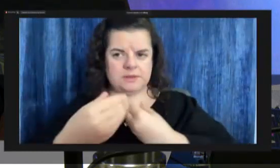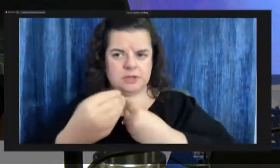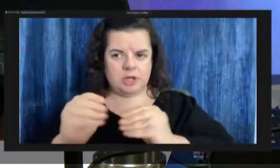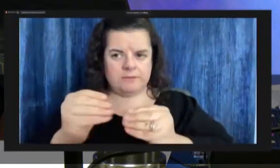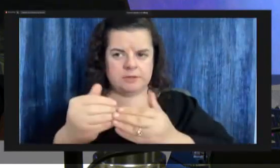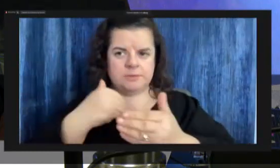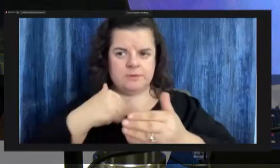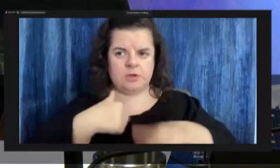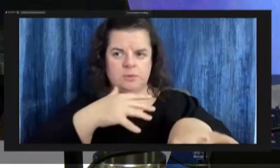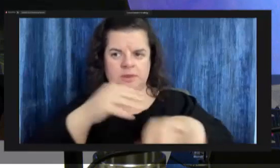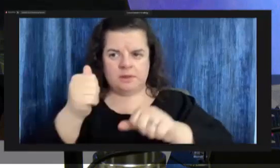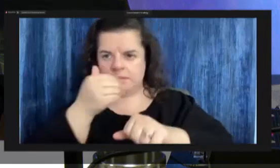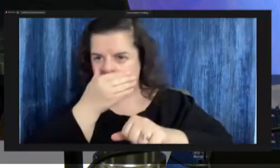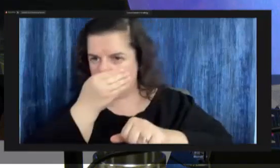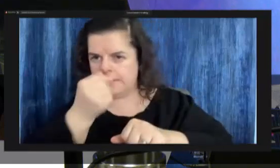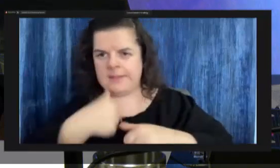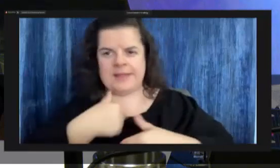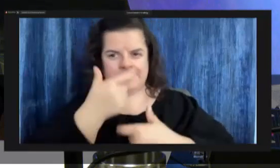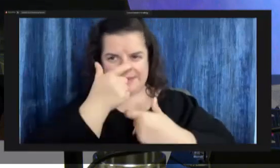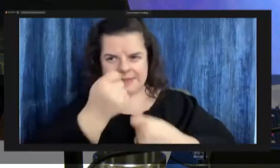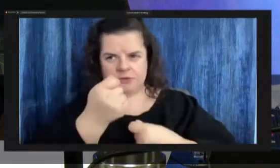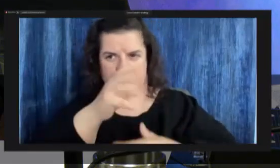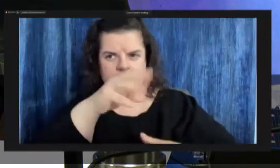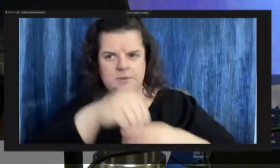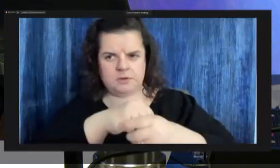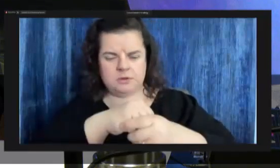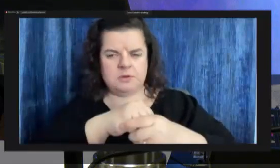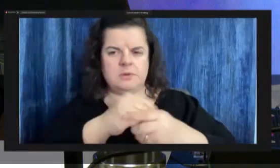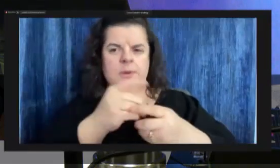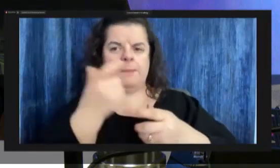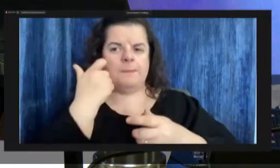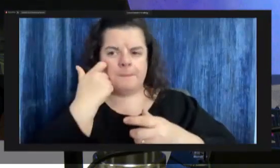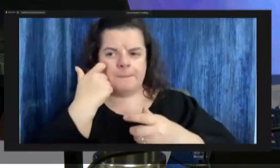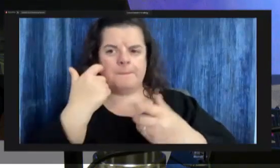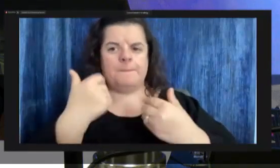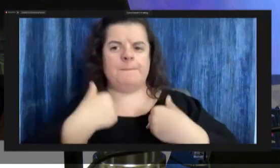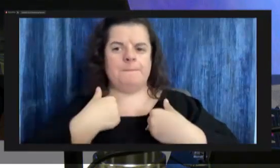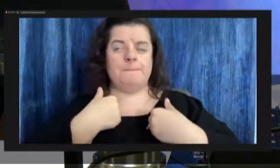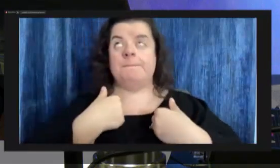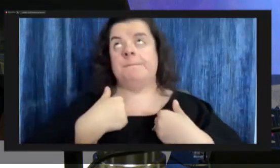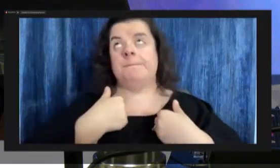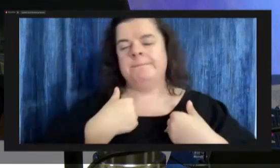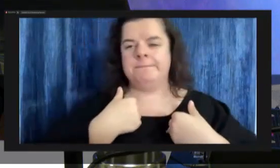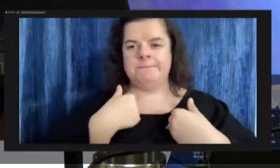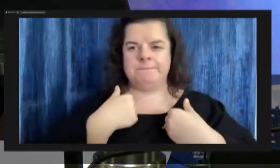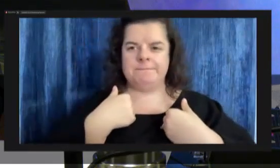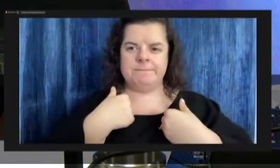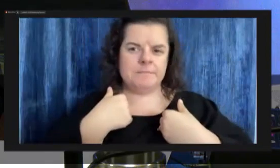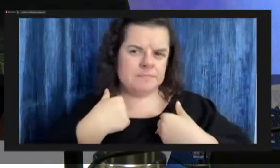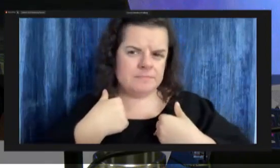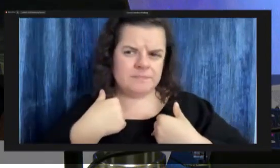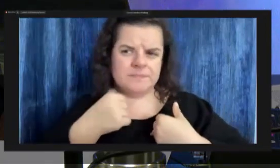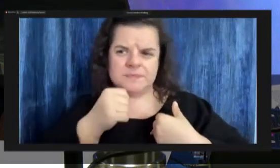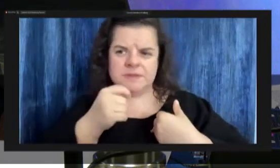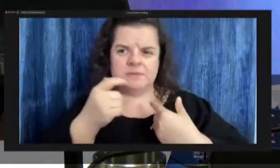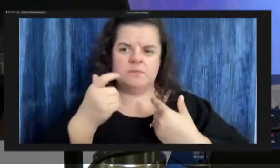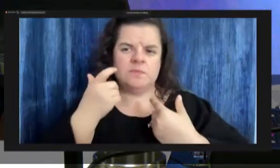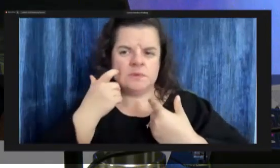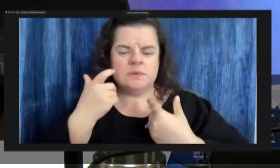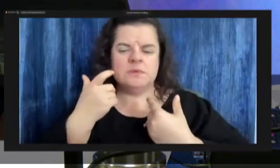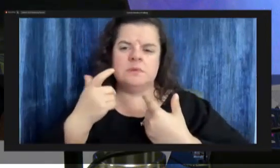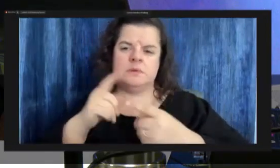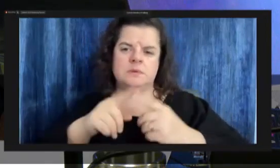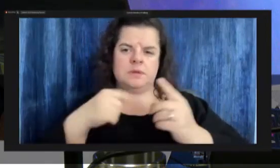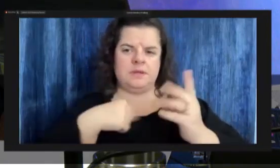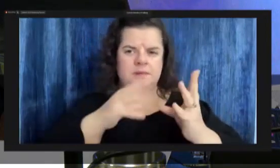leave. Sure. I'd be interested in participating. I recently had about a month and a half ago or so, had a meeting with